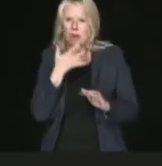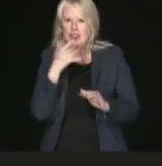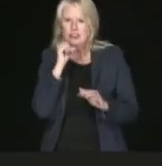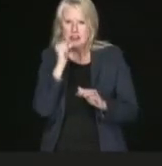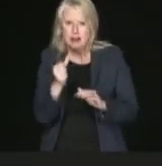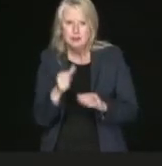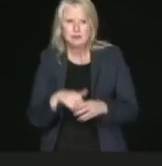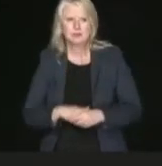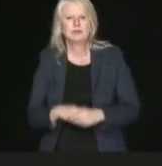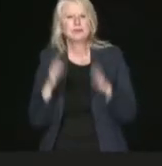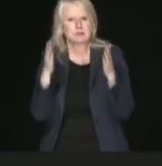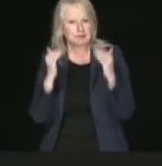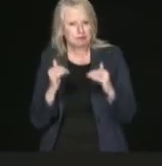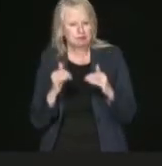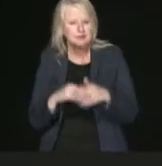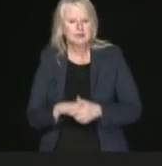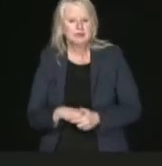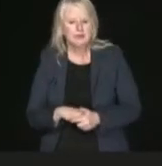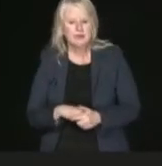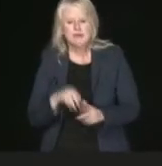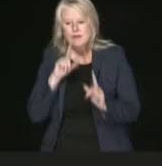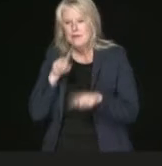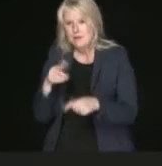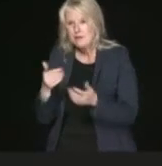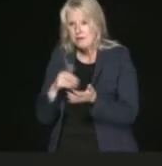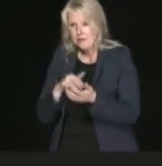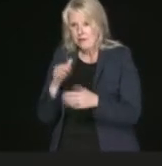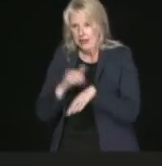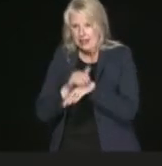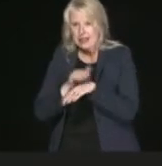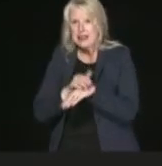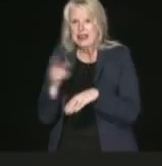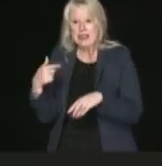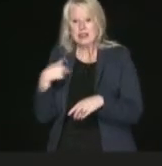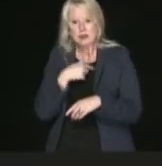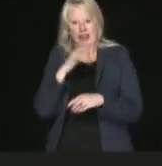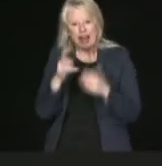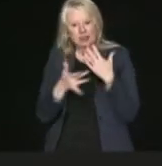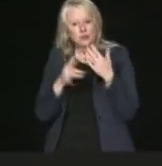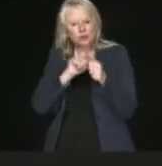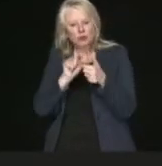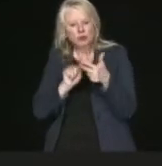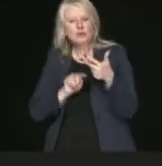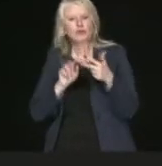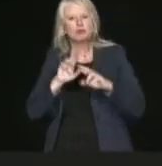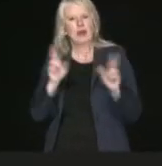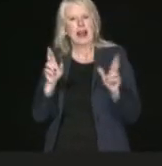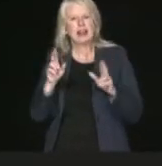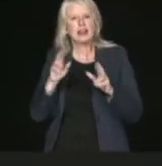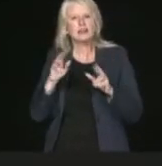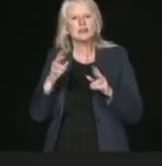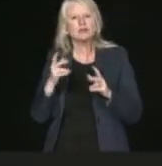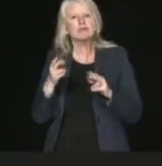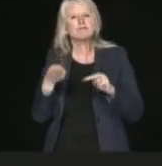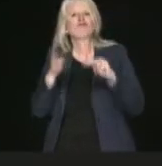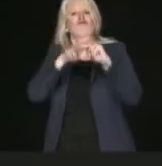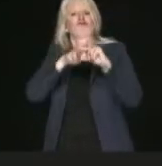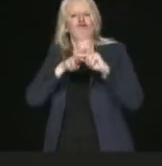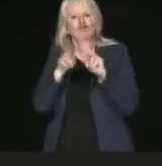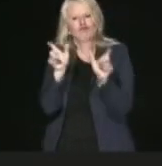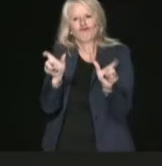of tools that the Emergencies Act provides for, much stronger controls